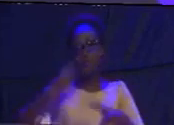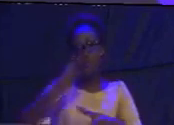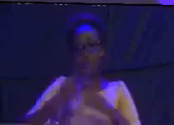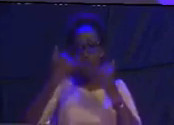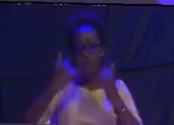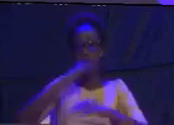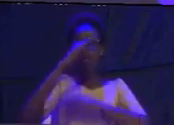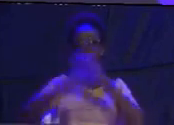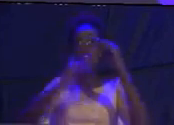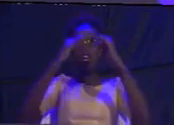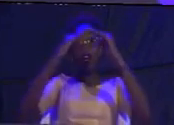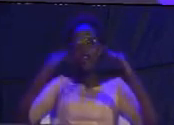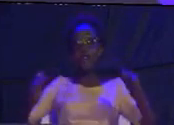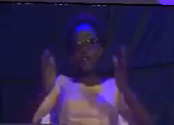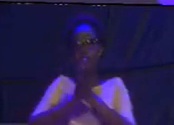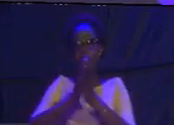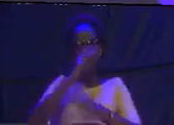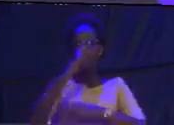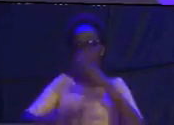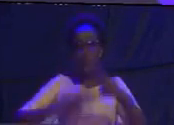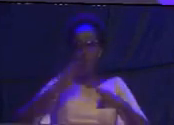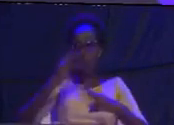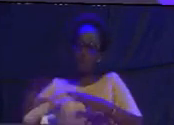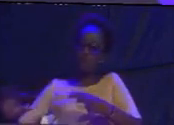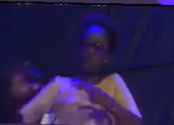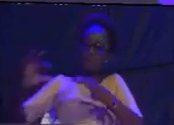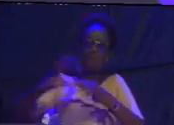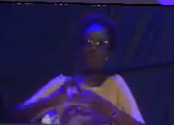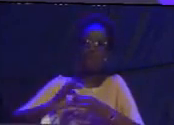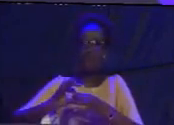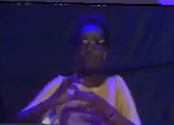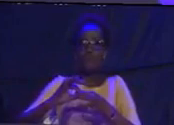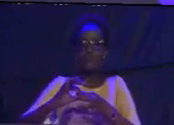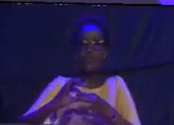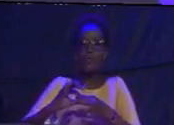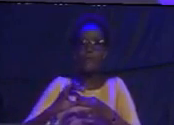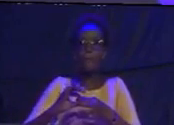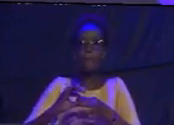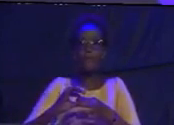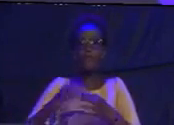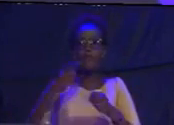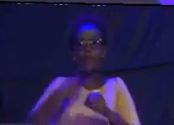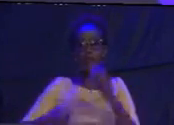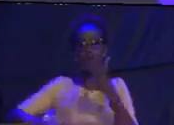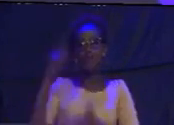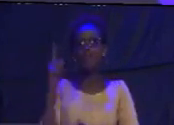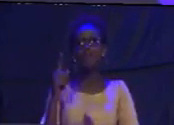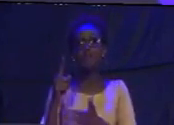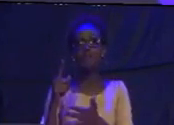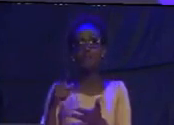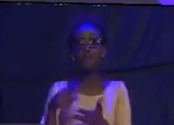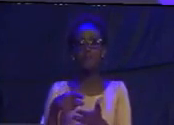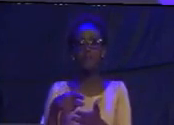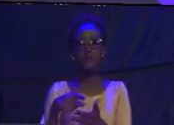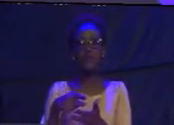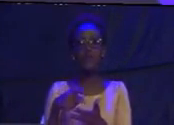Heaven and the earth came together. They brought their equipment together. And they